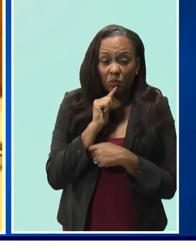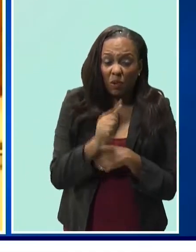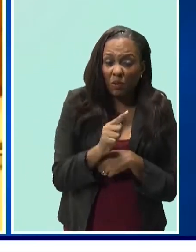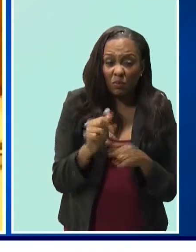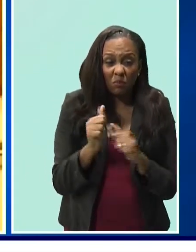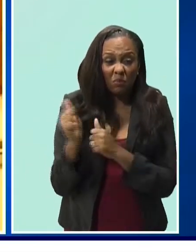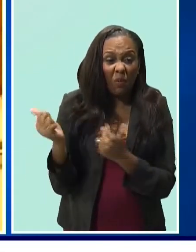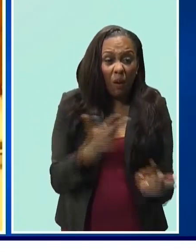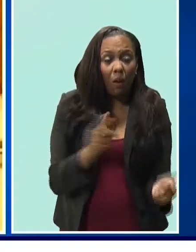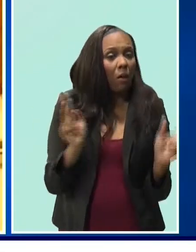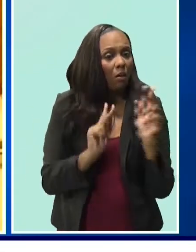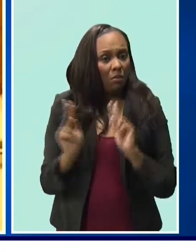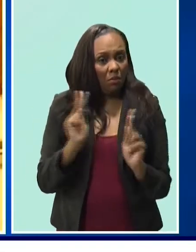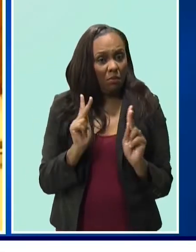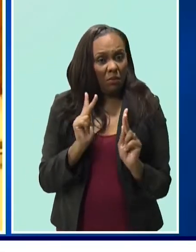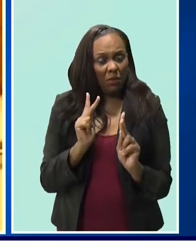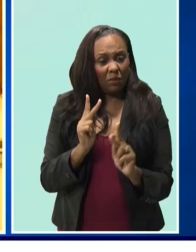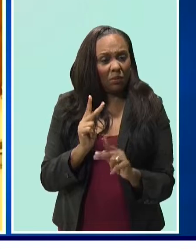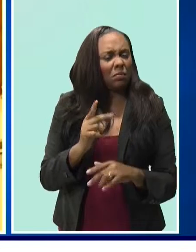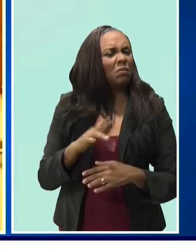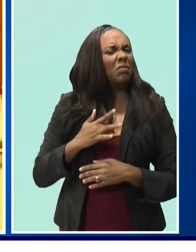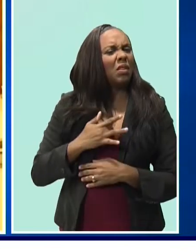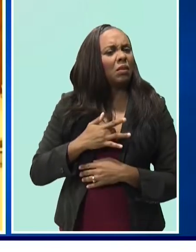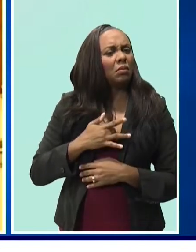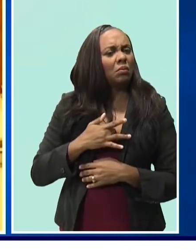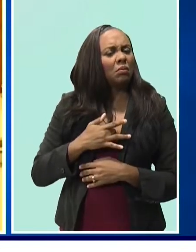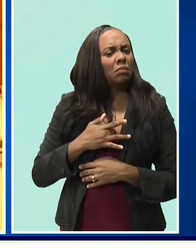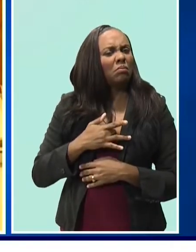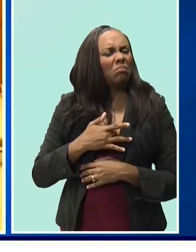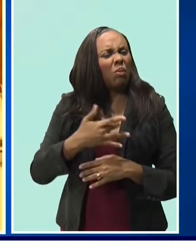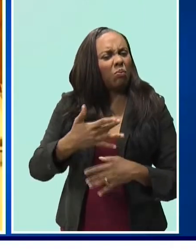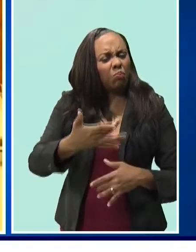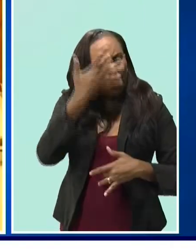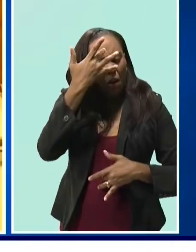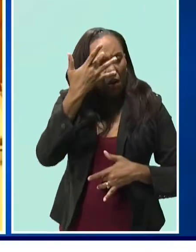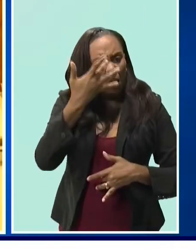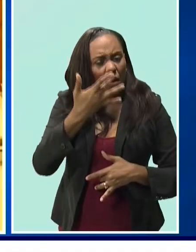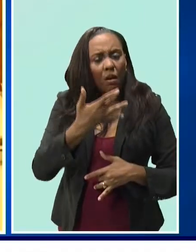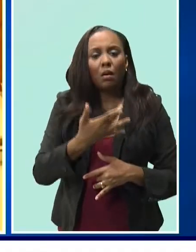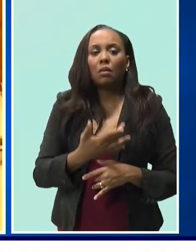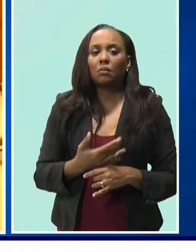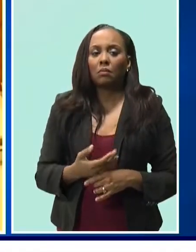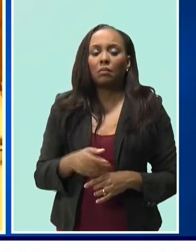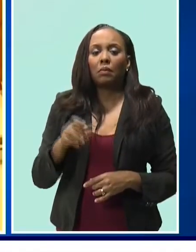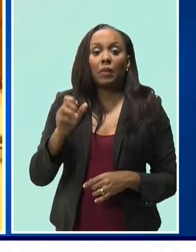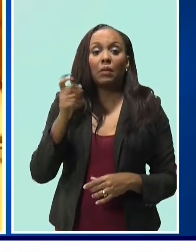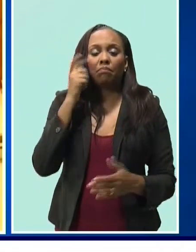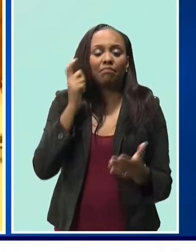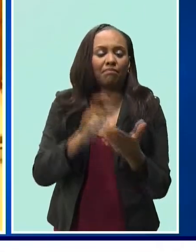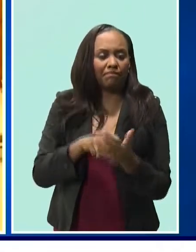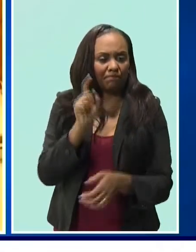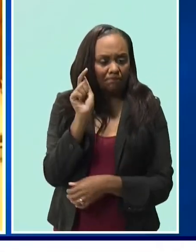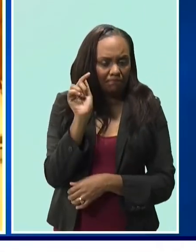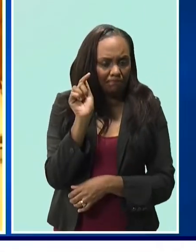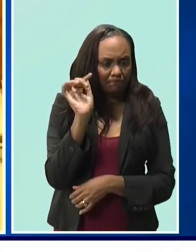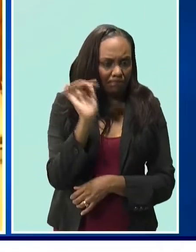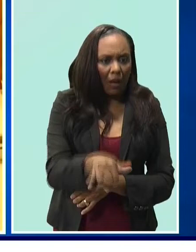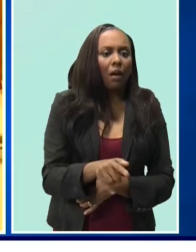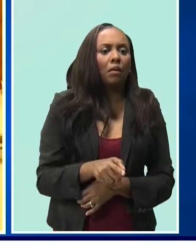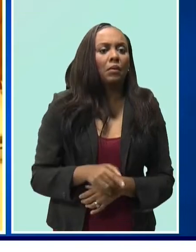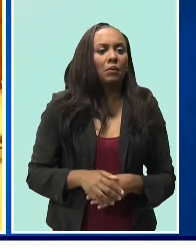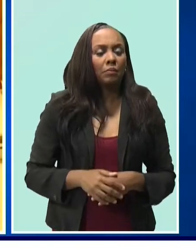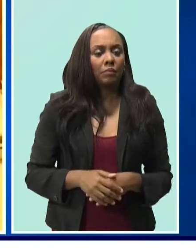contacts are identified, and we are going to put them into two